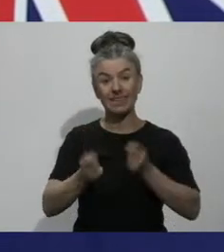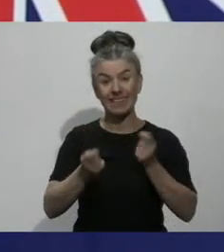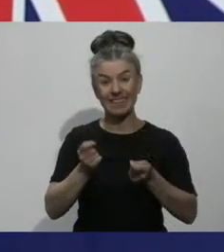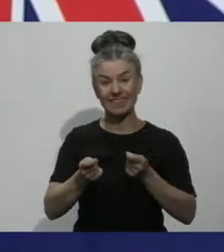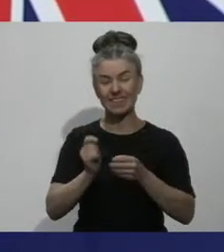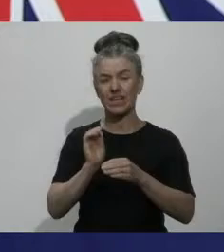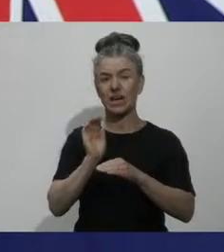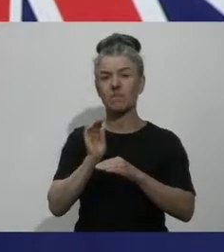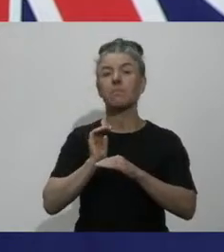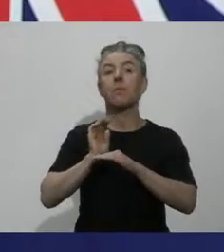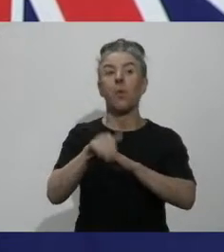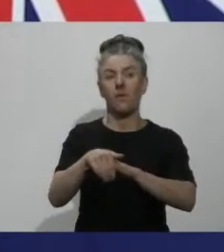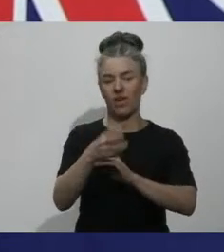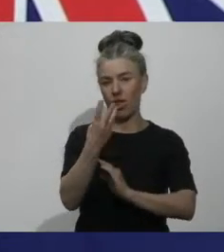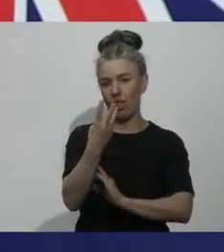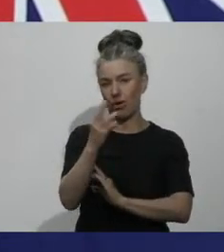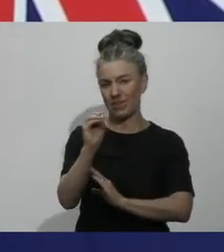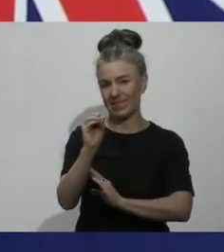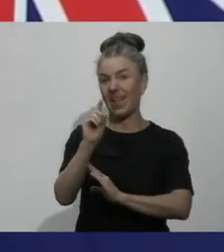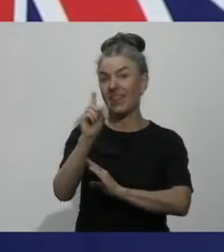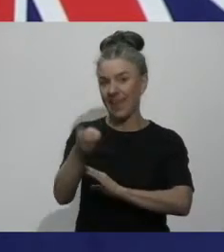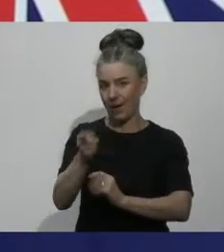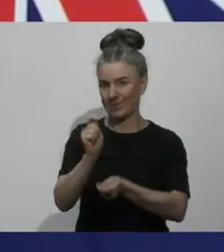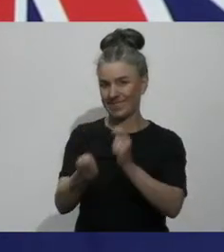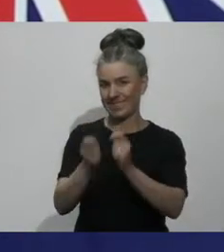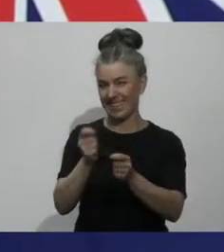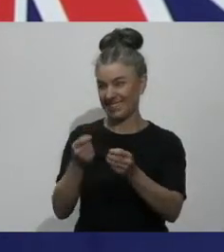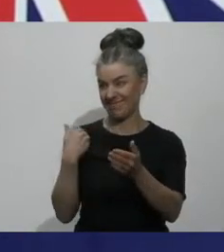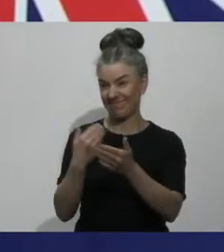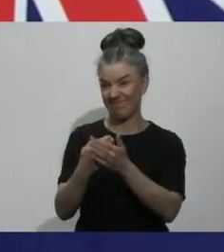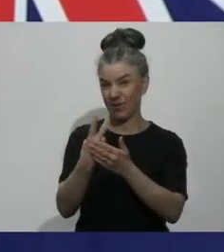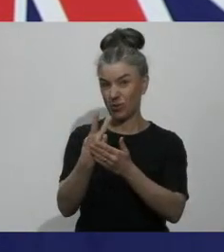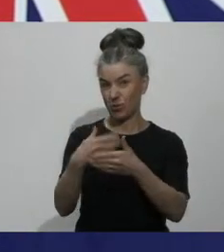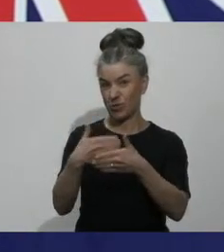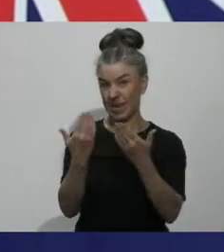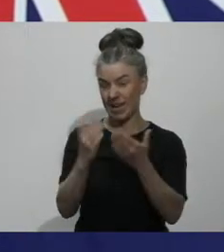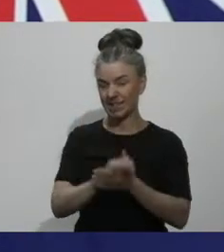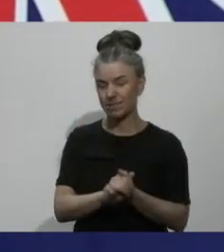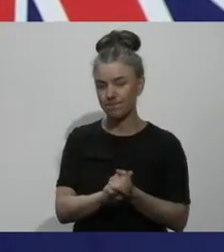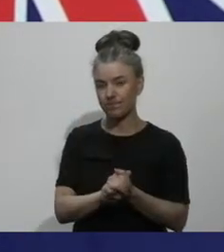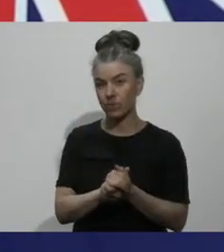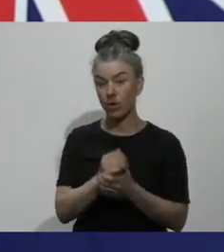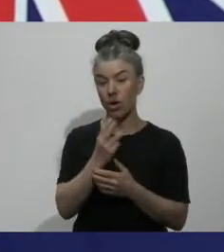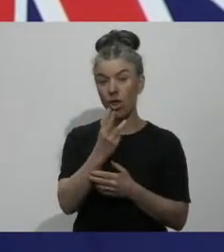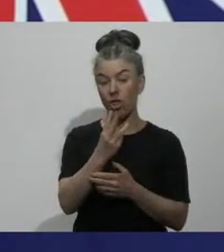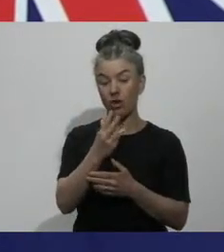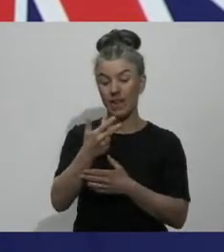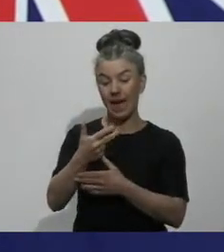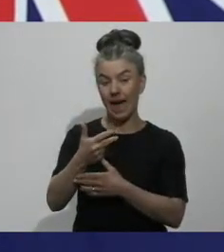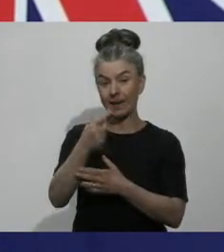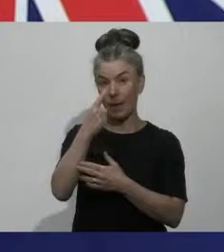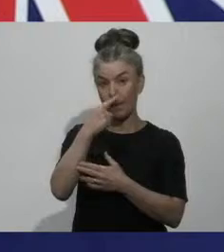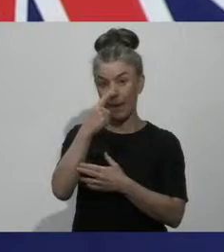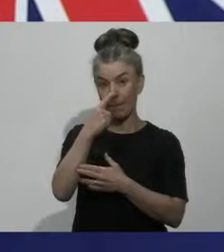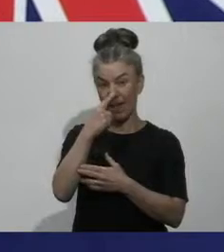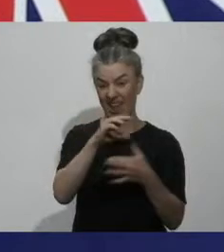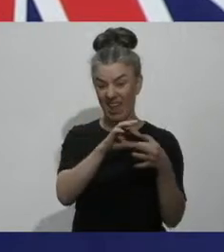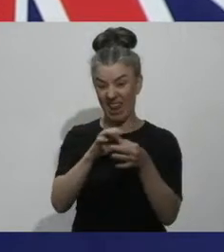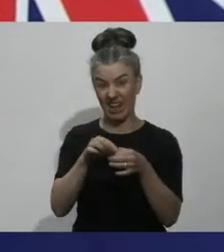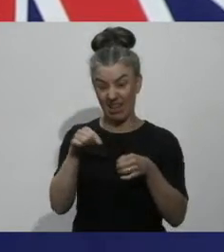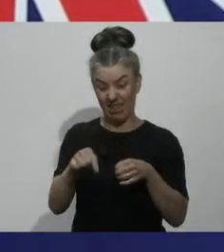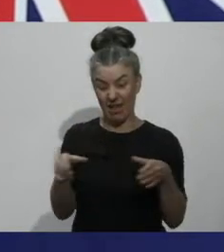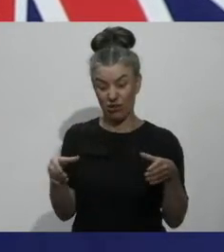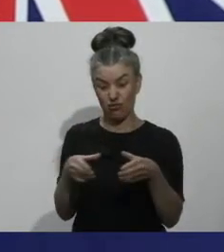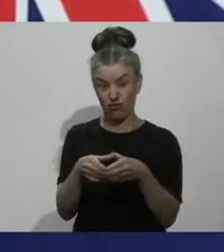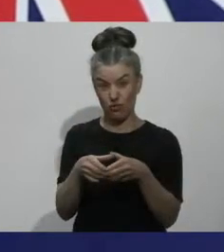tests in the last 48 hours. 38 people linked to the cluster are now in